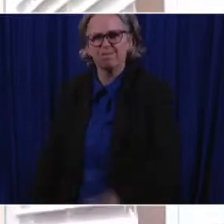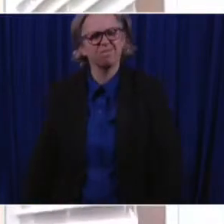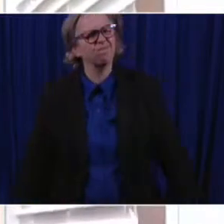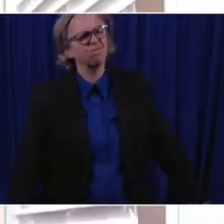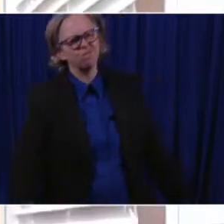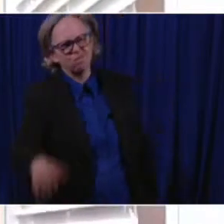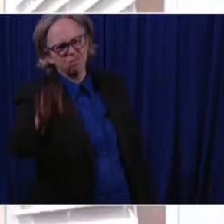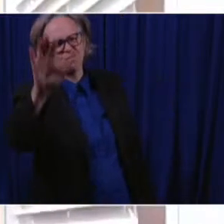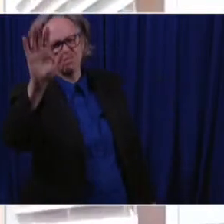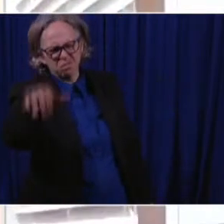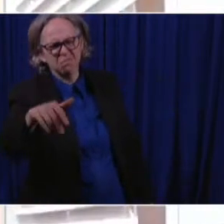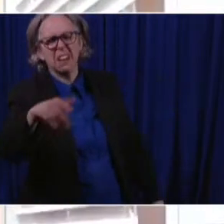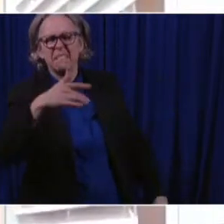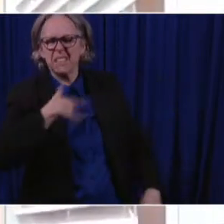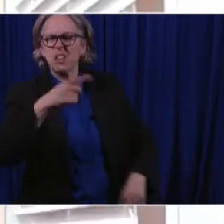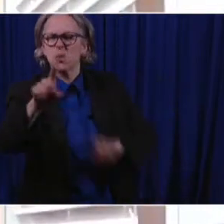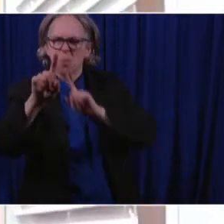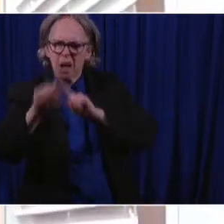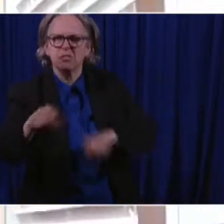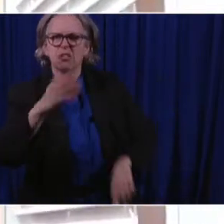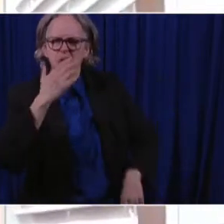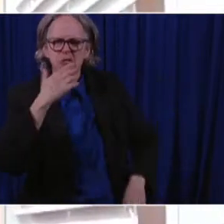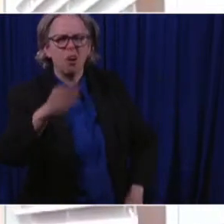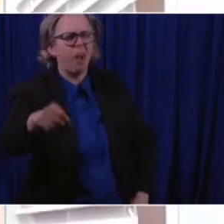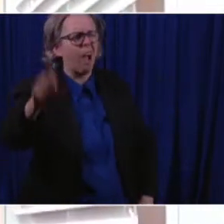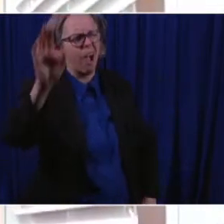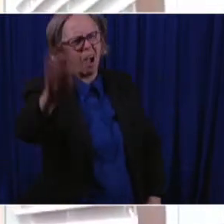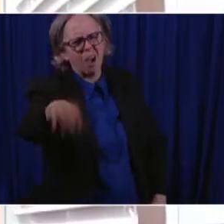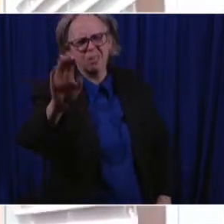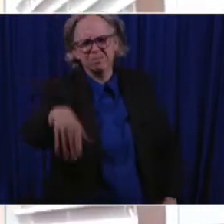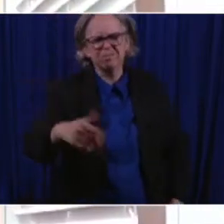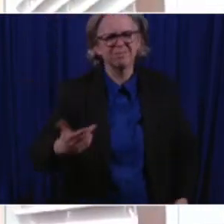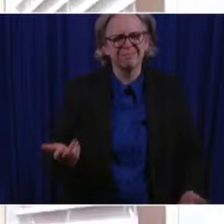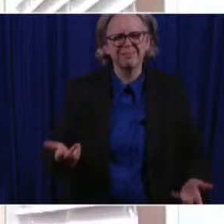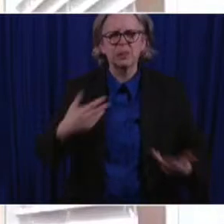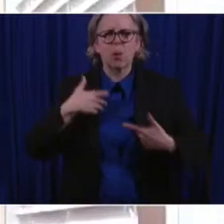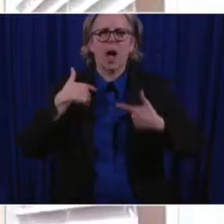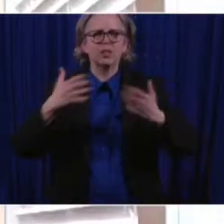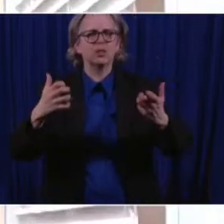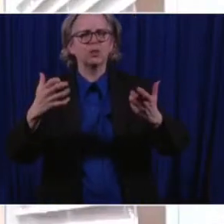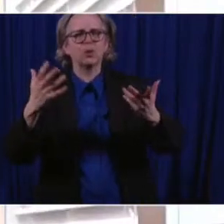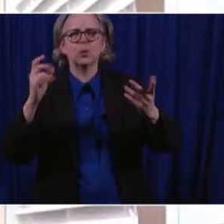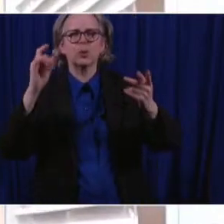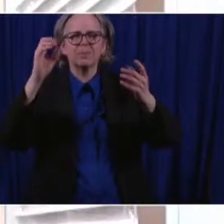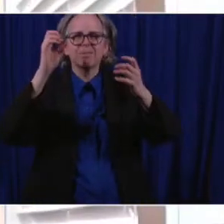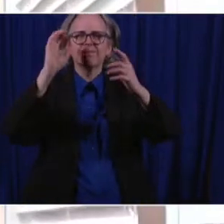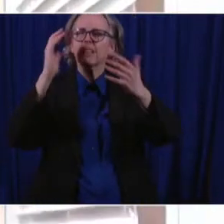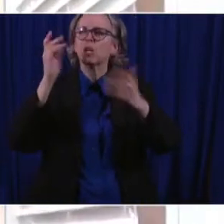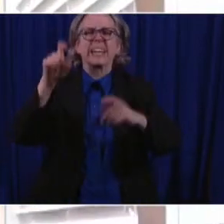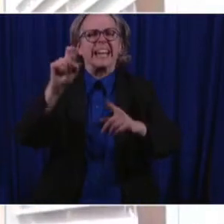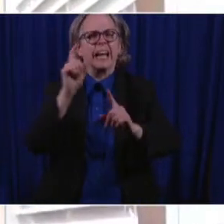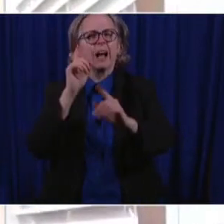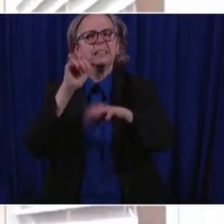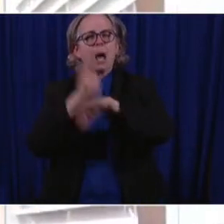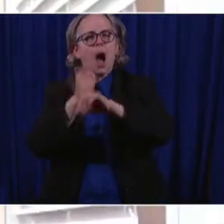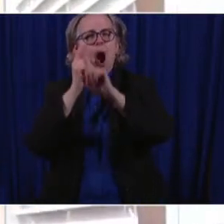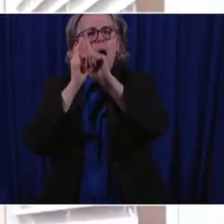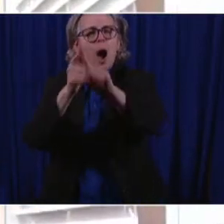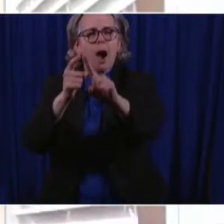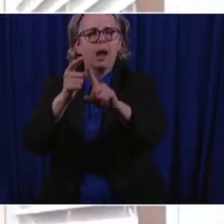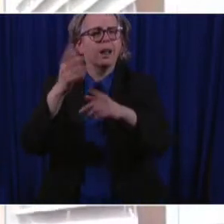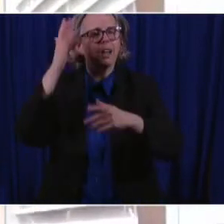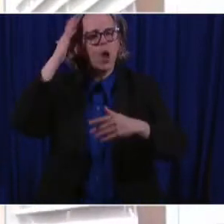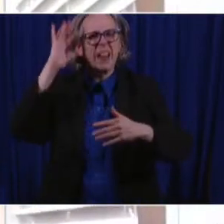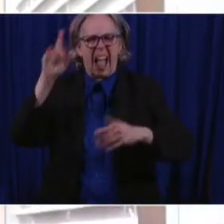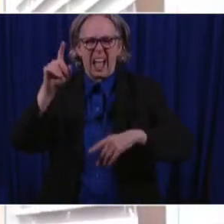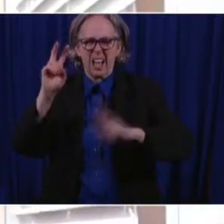might be that beacon of hope? What might be that thing that we can focus on as an indication that we're getting there?